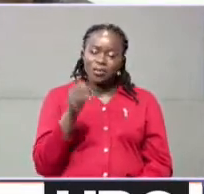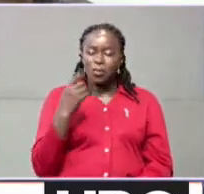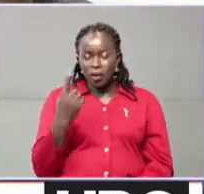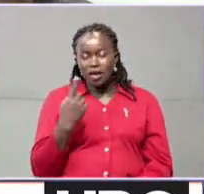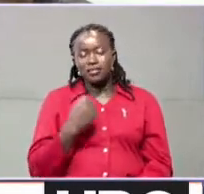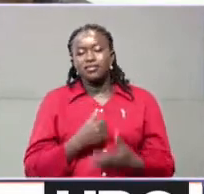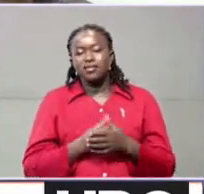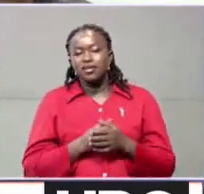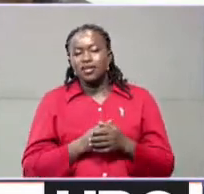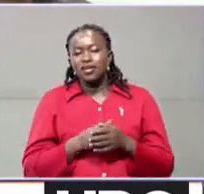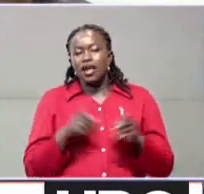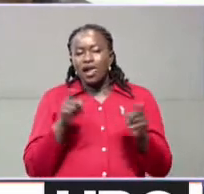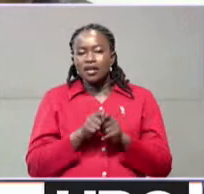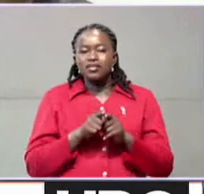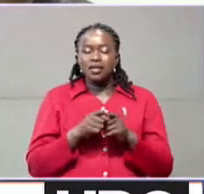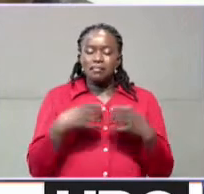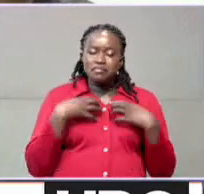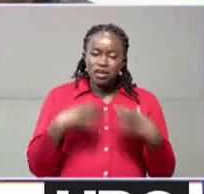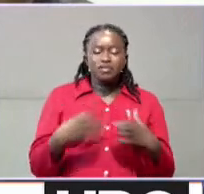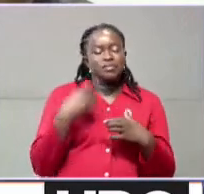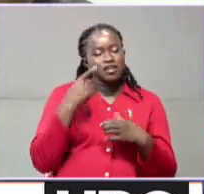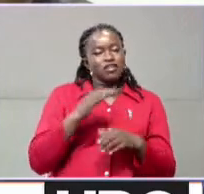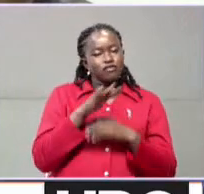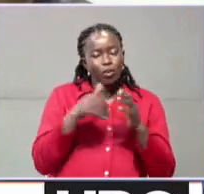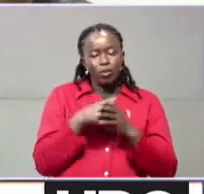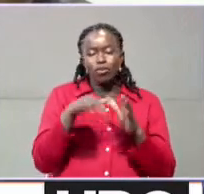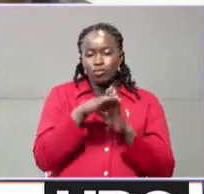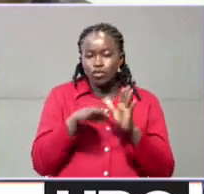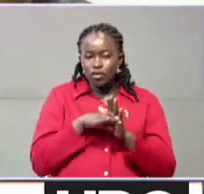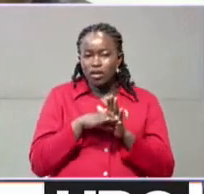pro prosperity for all programs